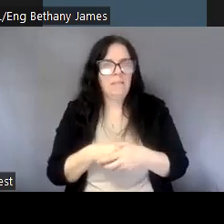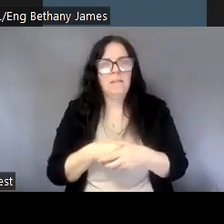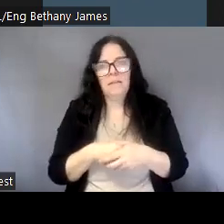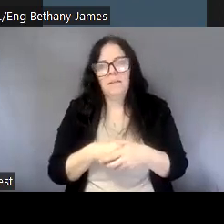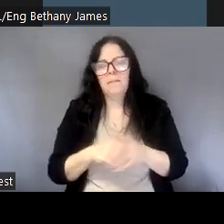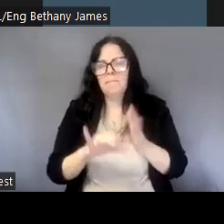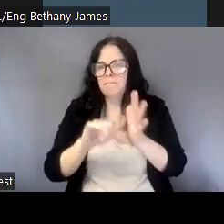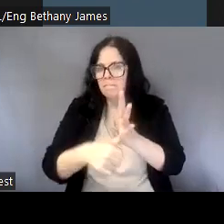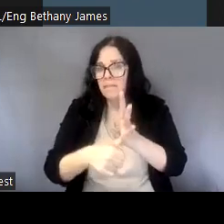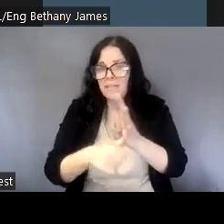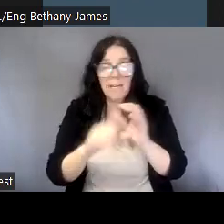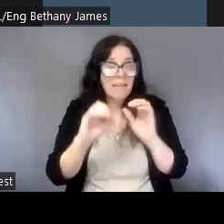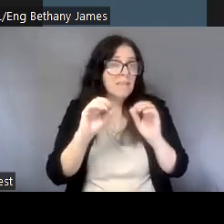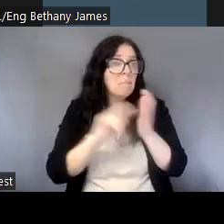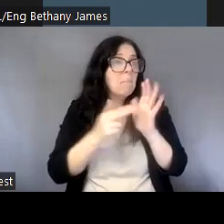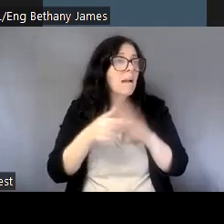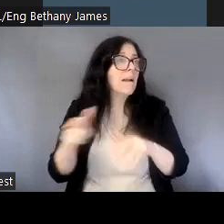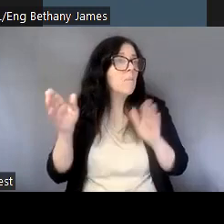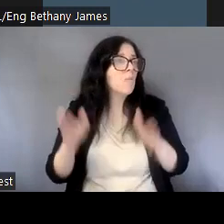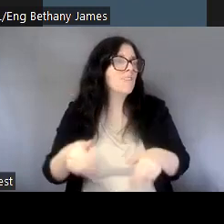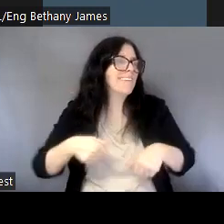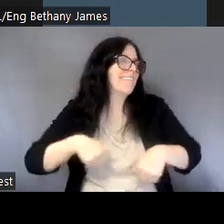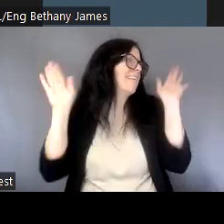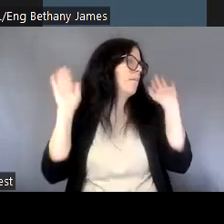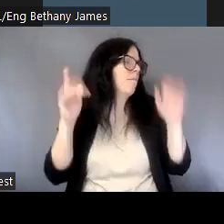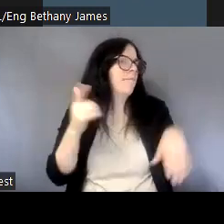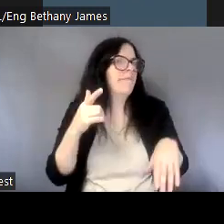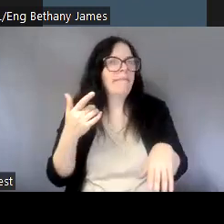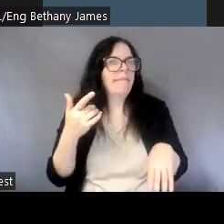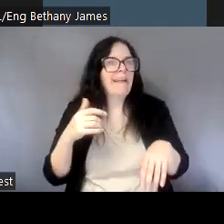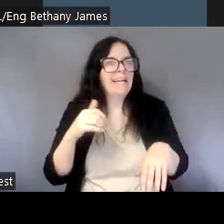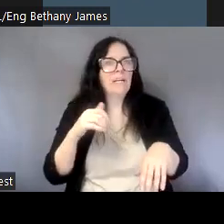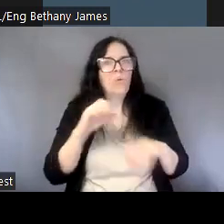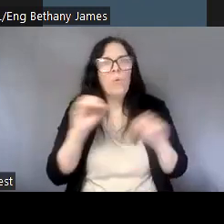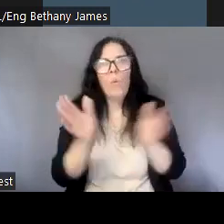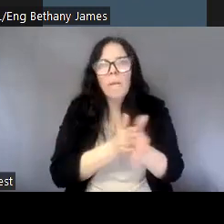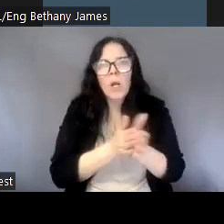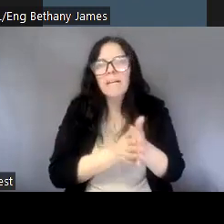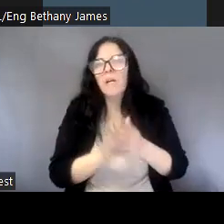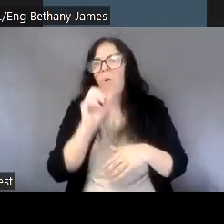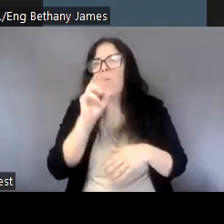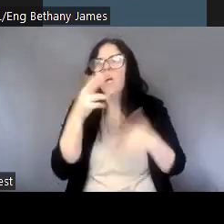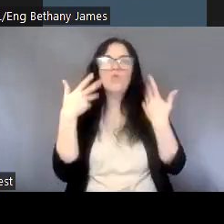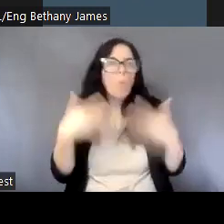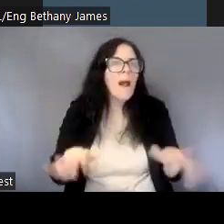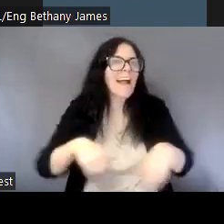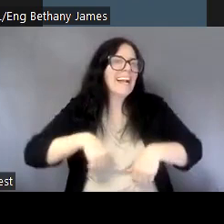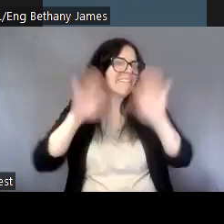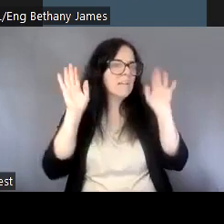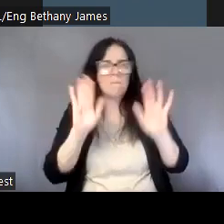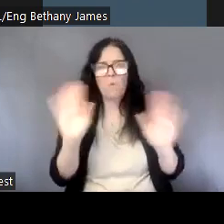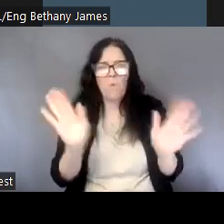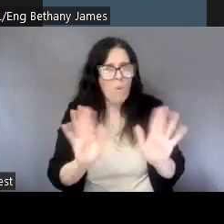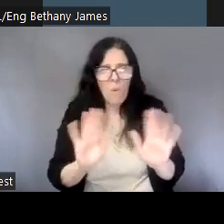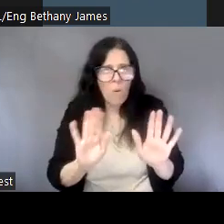it has nothing to do with willpower or your understanding of how you cope. If you have trauma